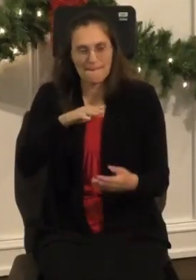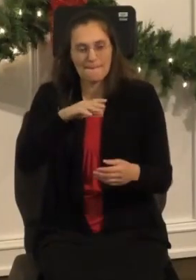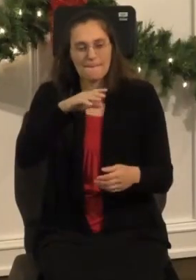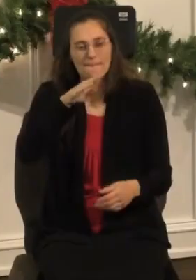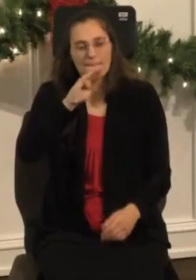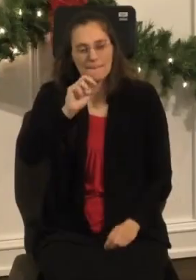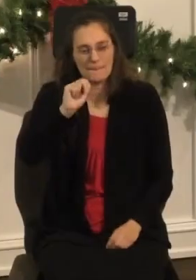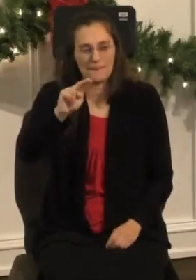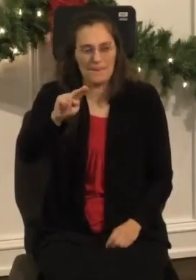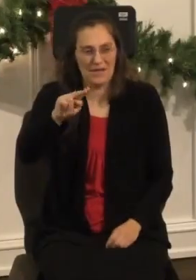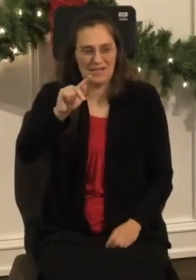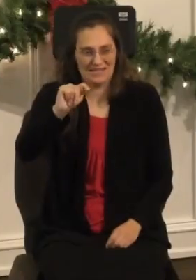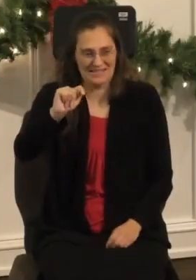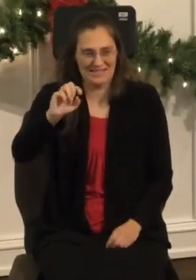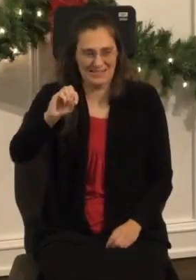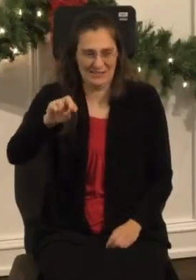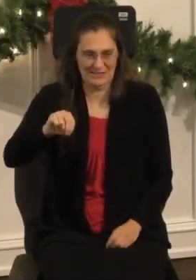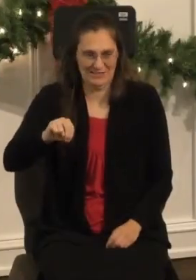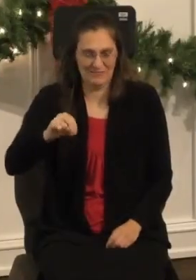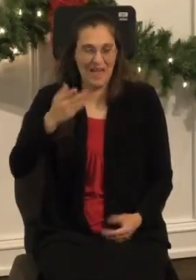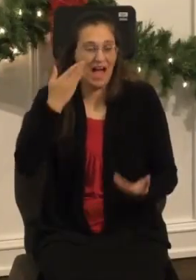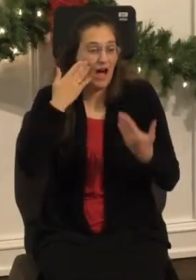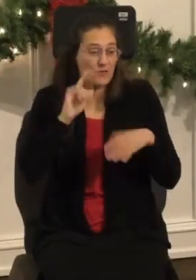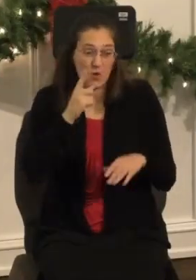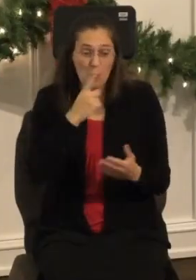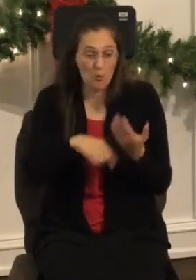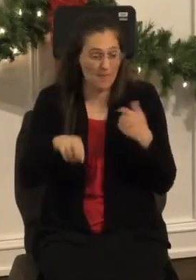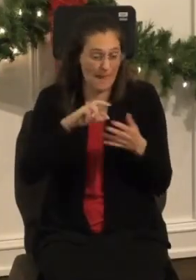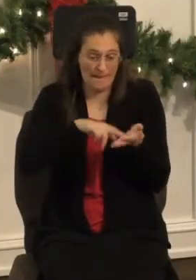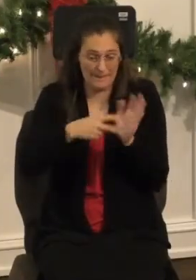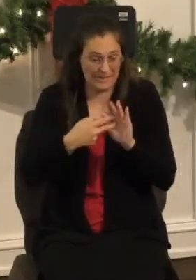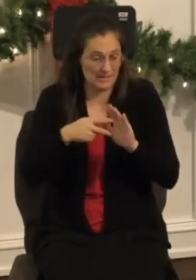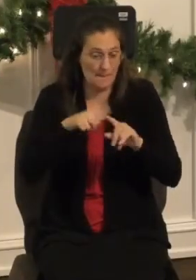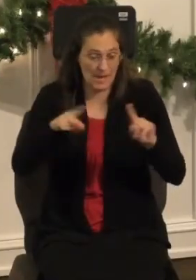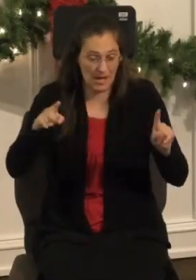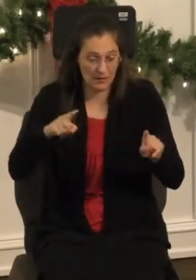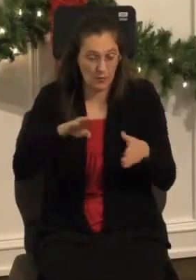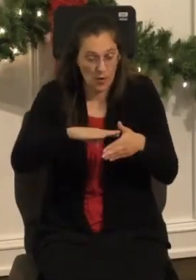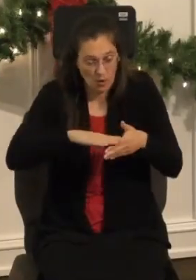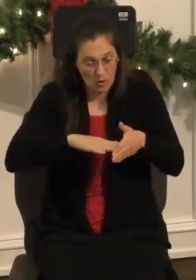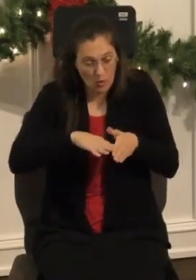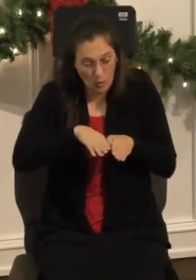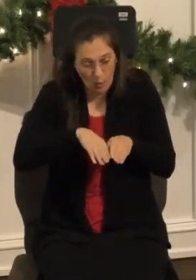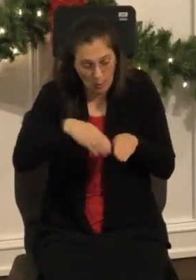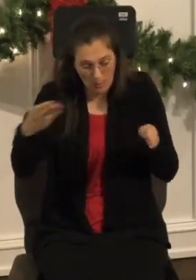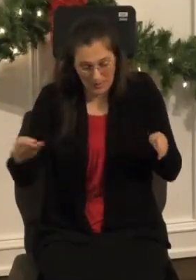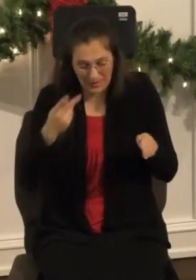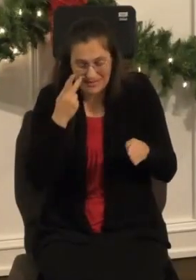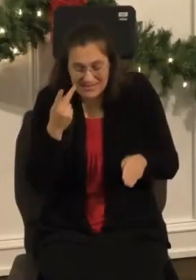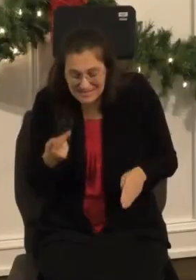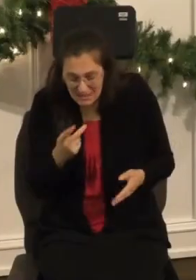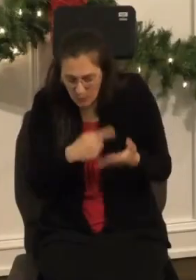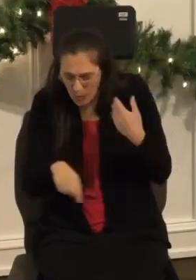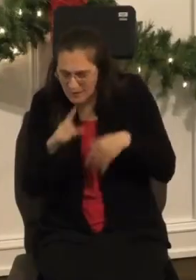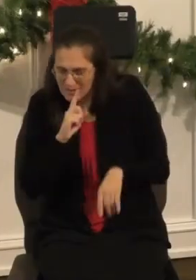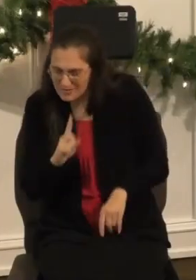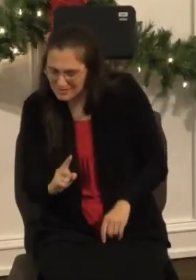should we open it and find out? We should. All right. Do we press it? What's it